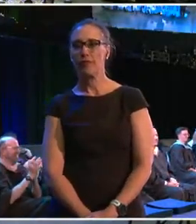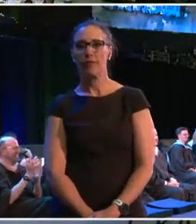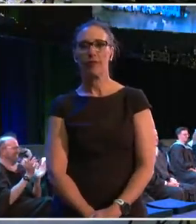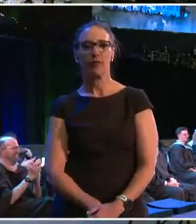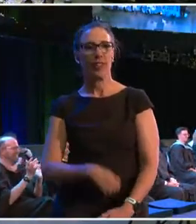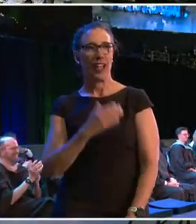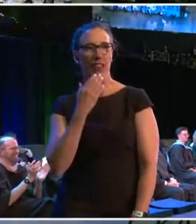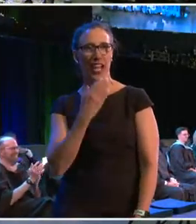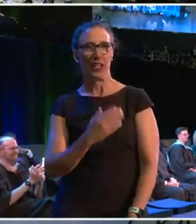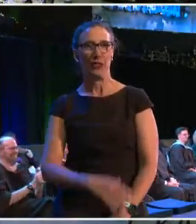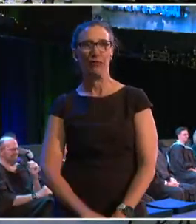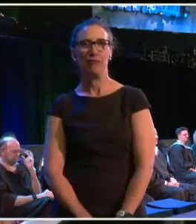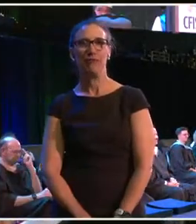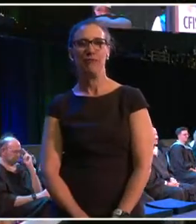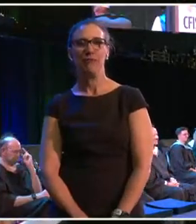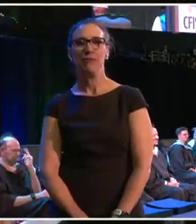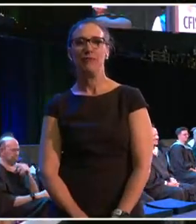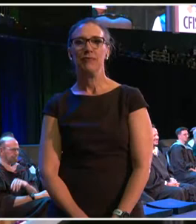Thank you.